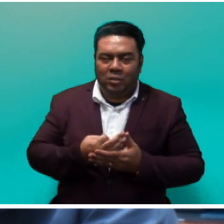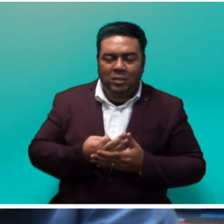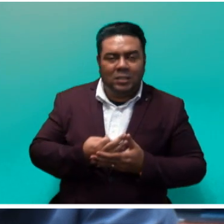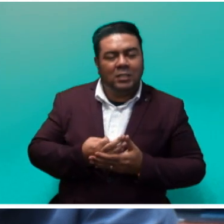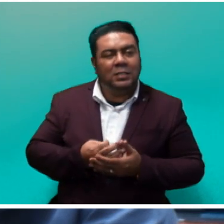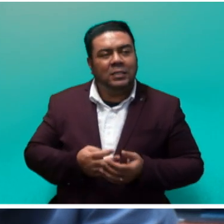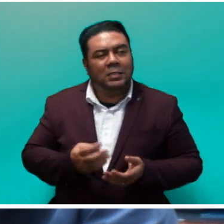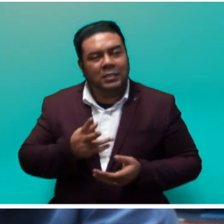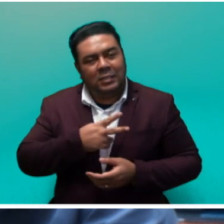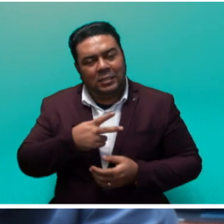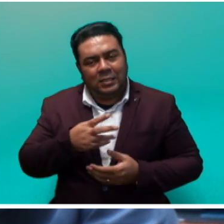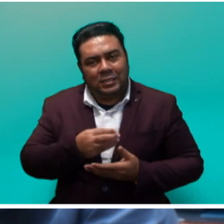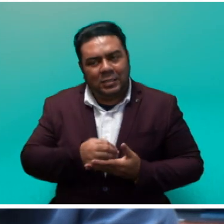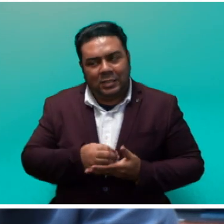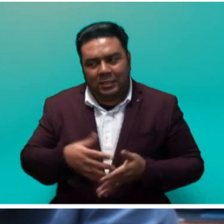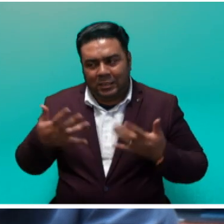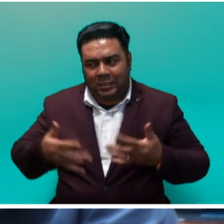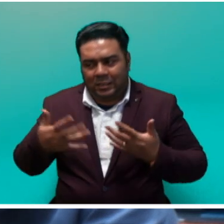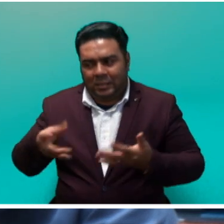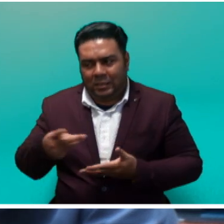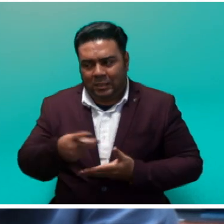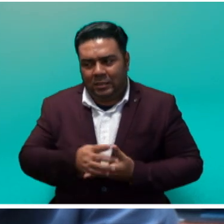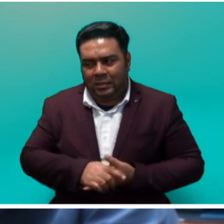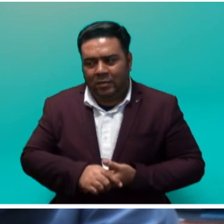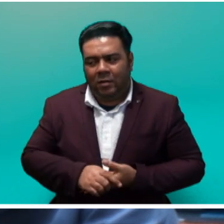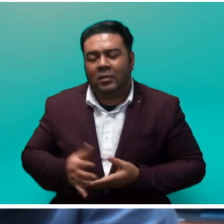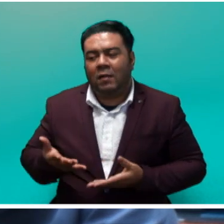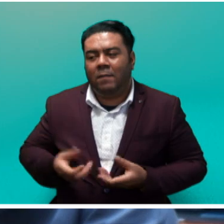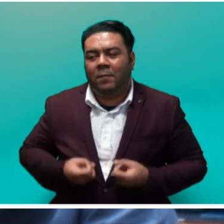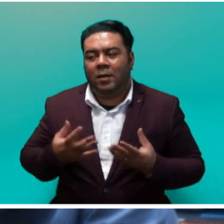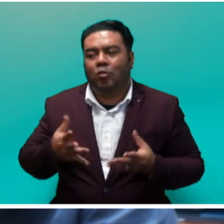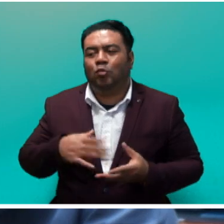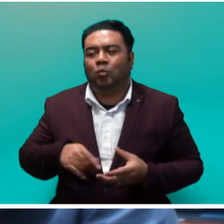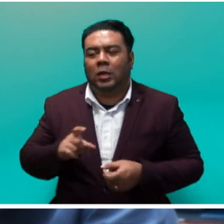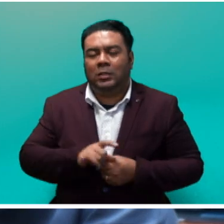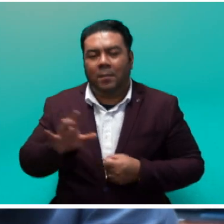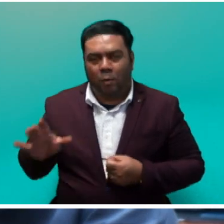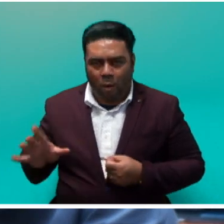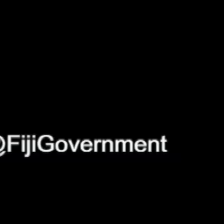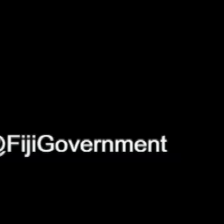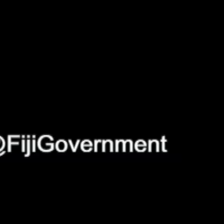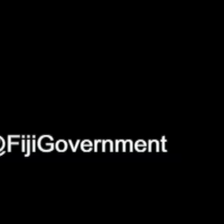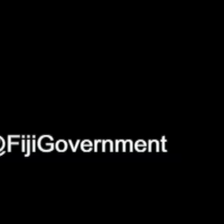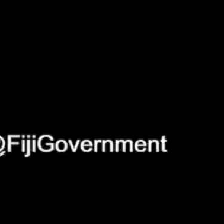stocks, and other data which is provided to customers. Thank you, sir.